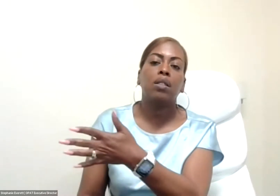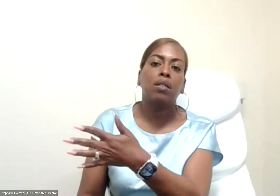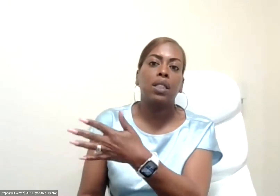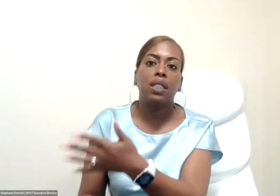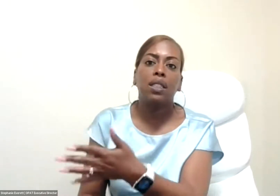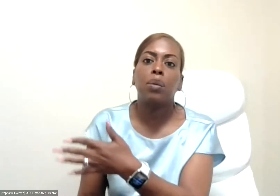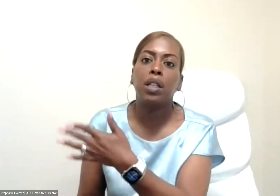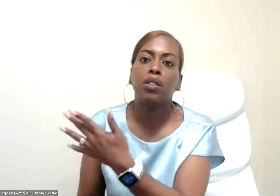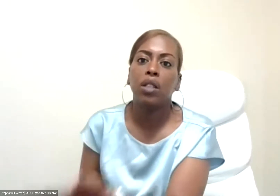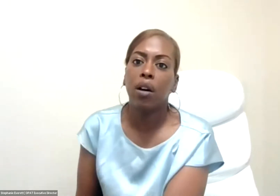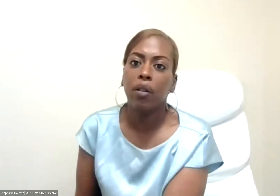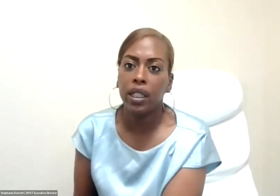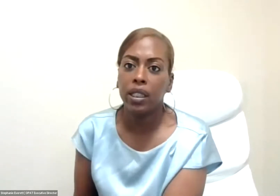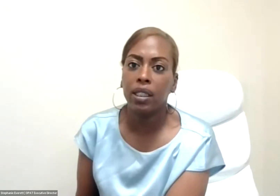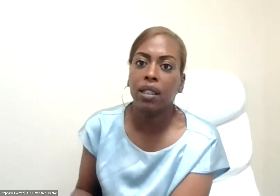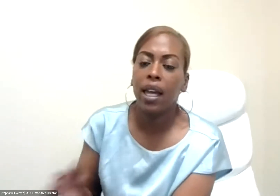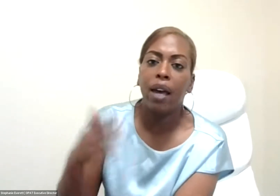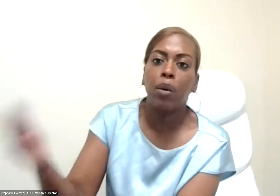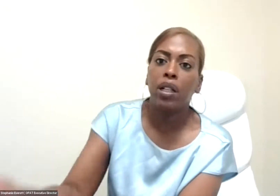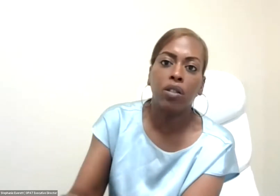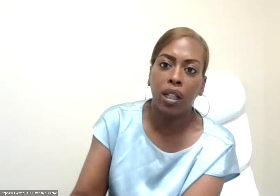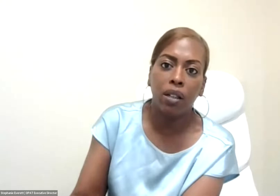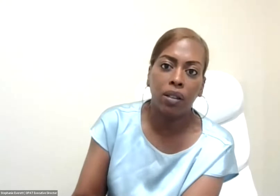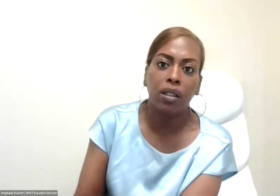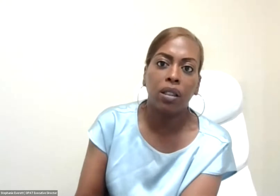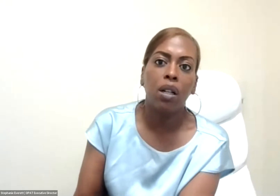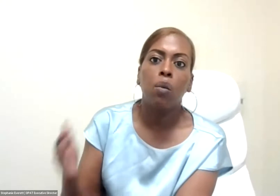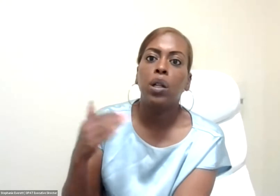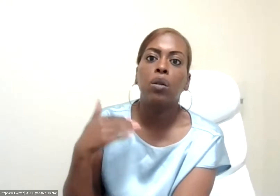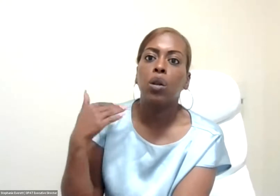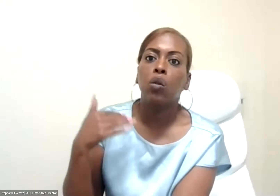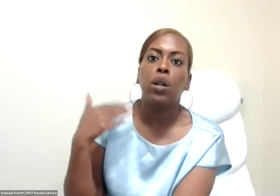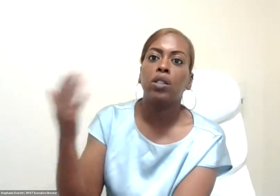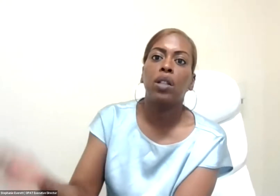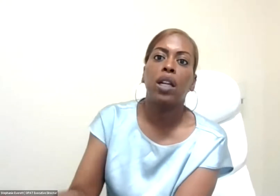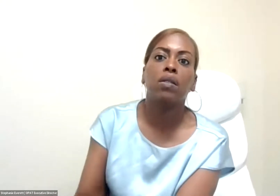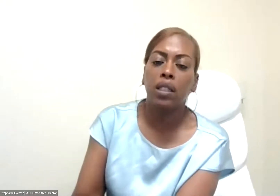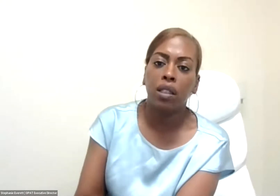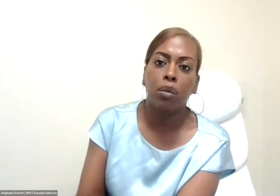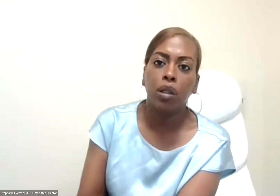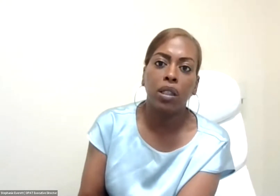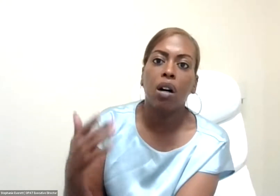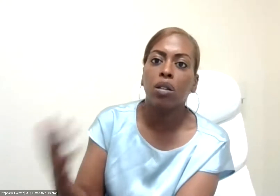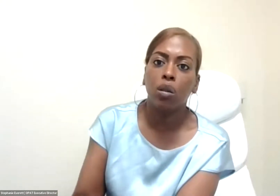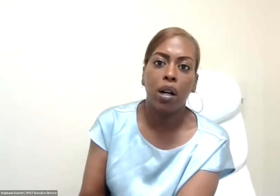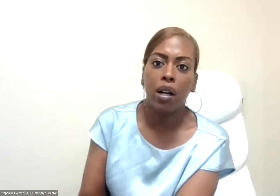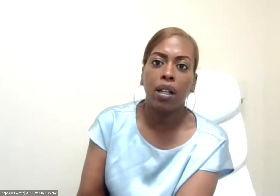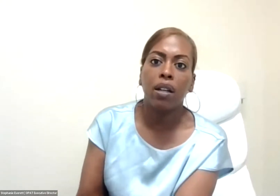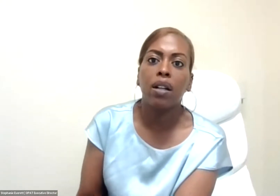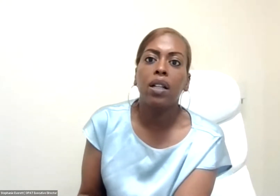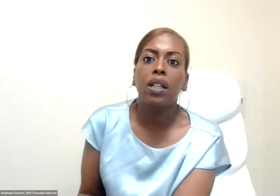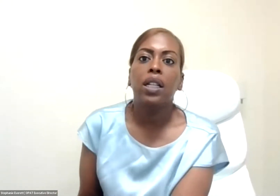because it also states that Whittier Street Health is at Whittier Street Health Center. We don't know if Whittier Street Health Center employees are also parking there. It's